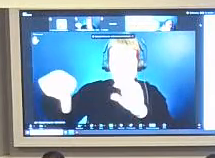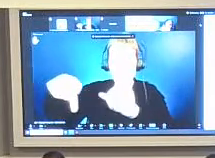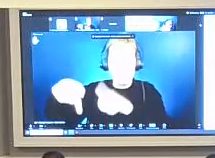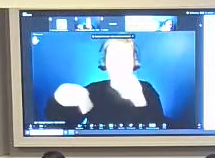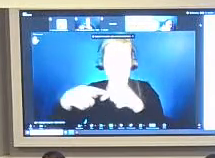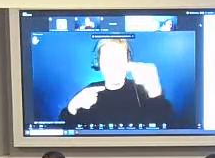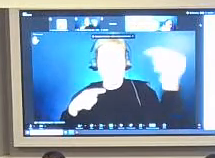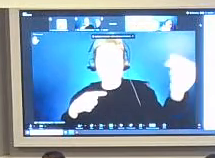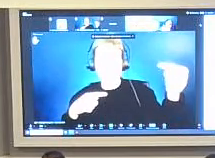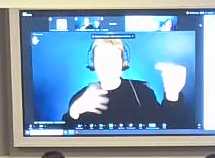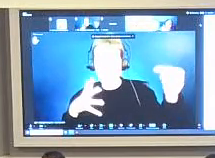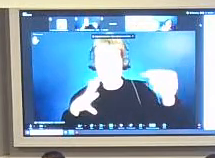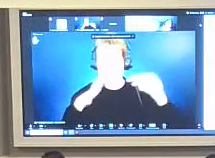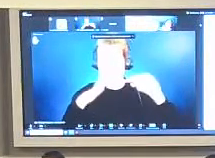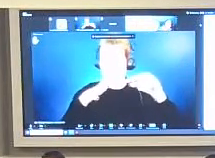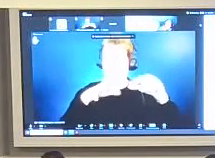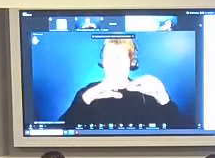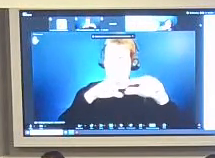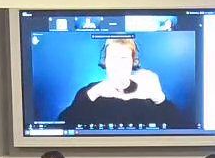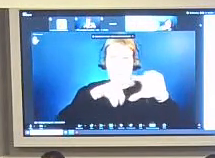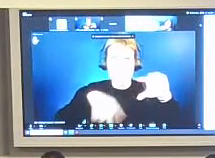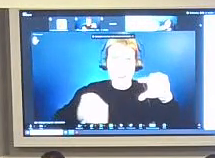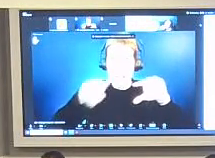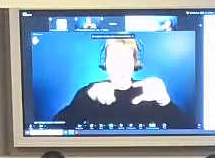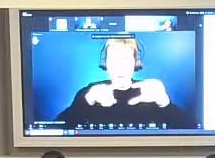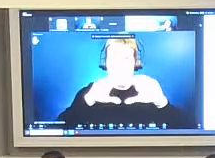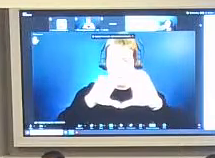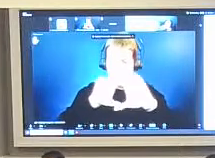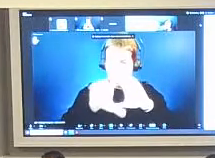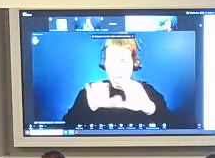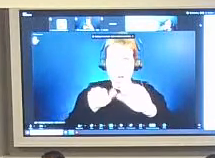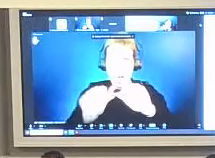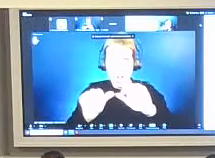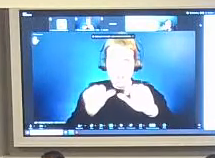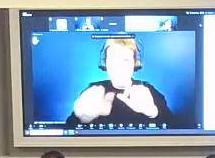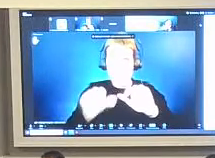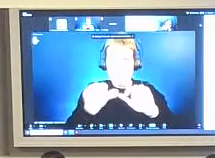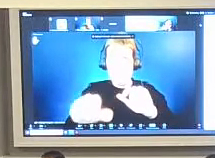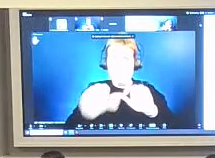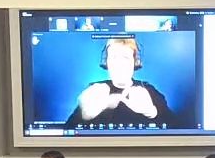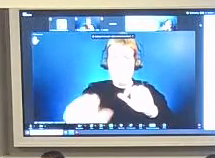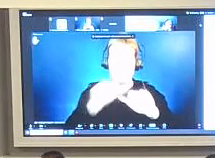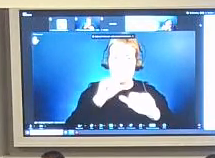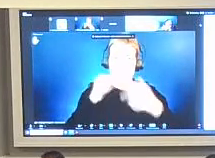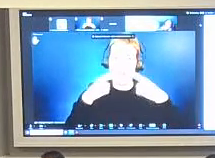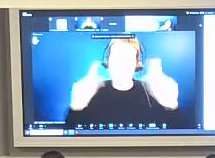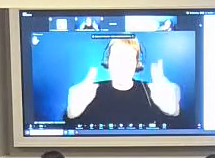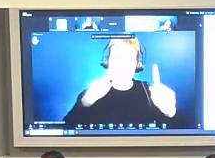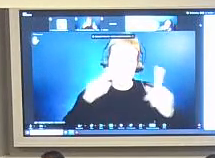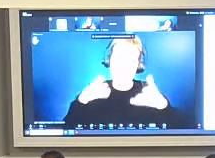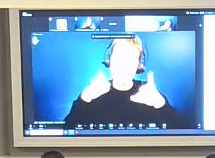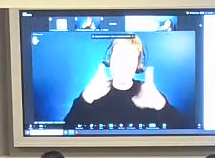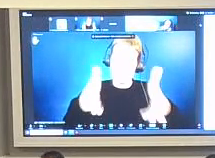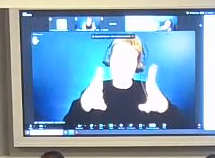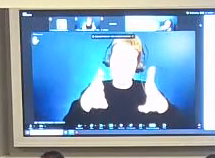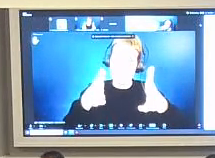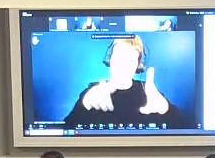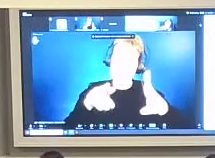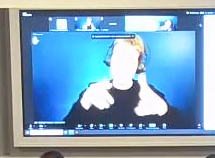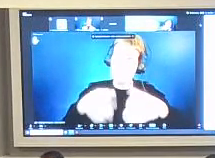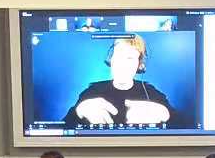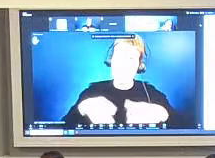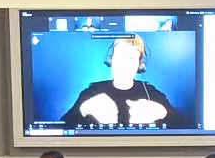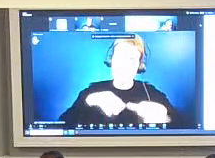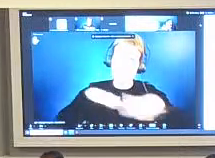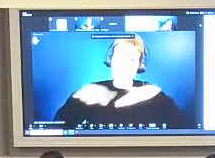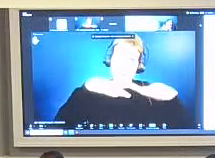like really, I press it like 5 times to make sure it's. Okay. It So, needs to be updated, I feel. okay,